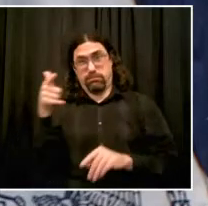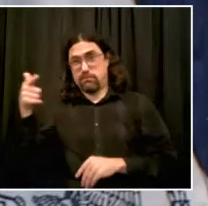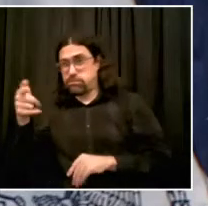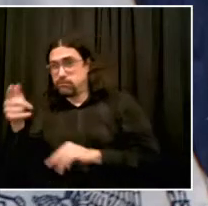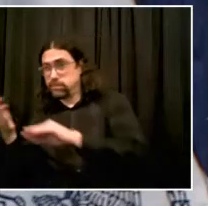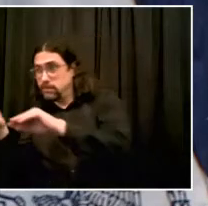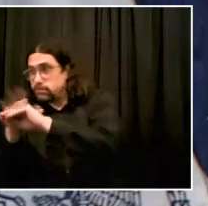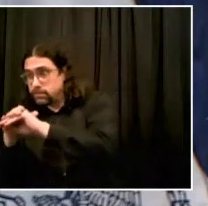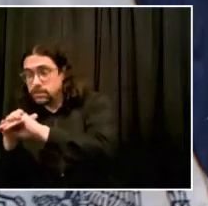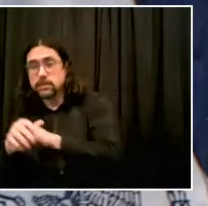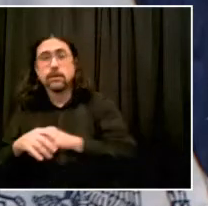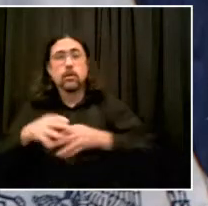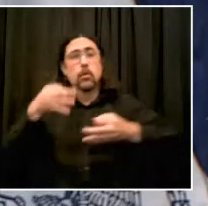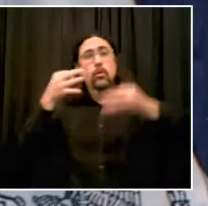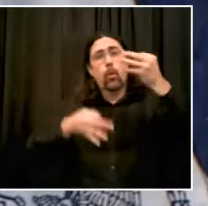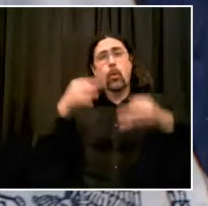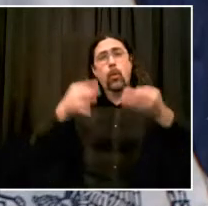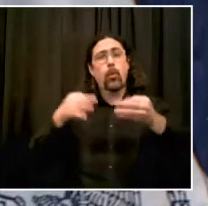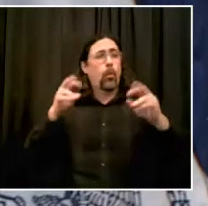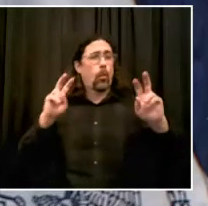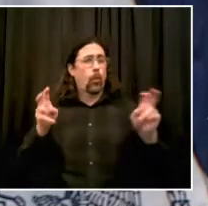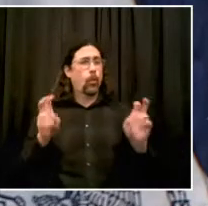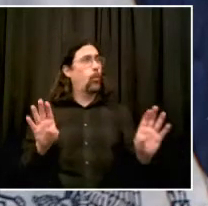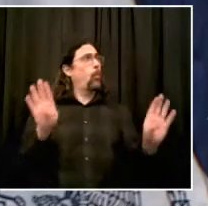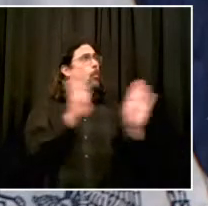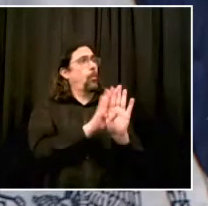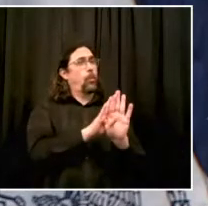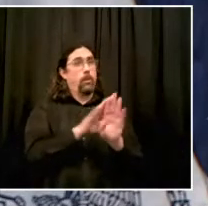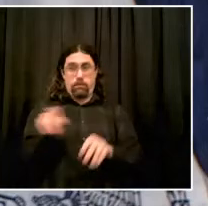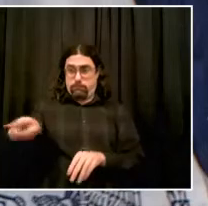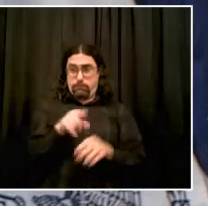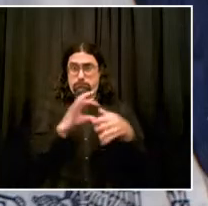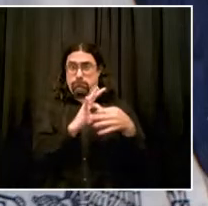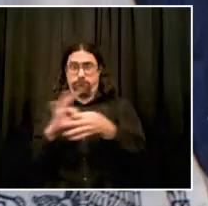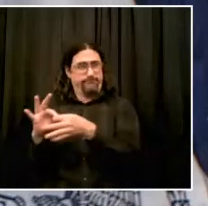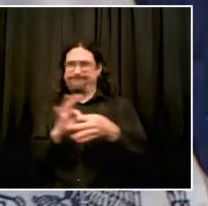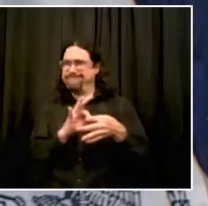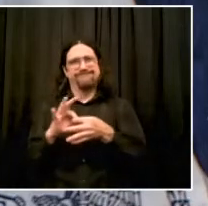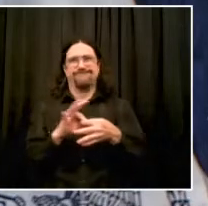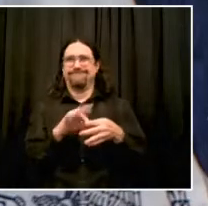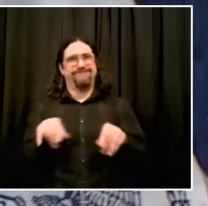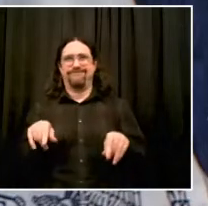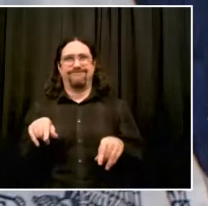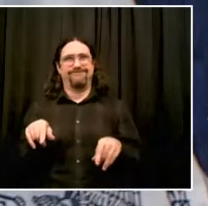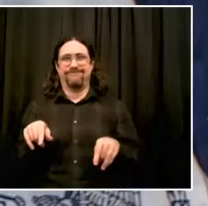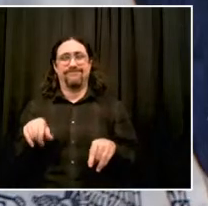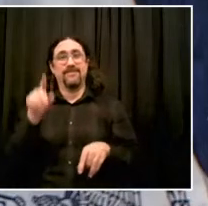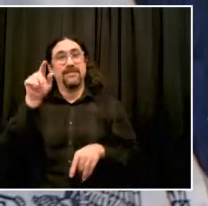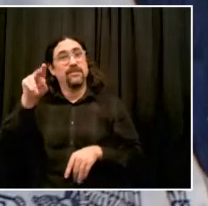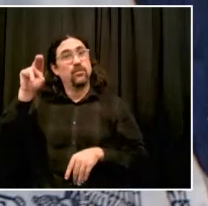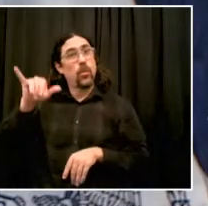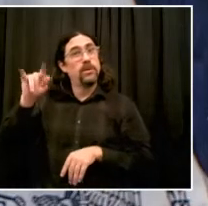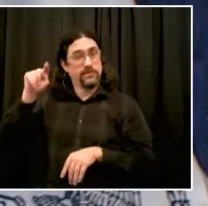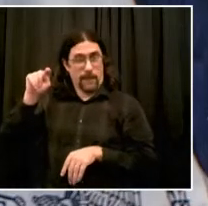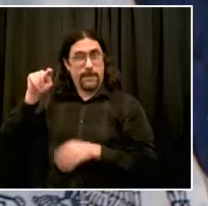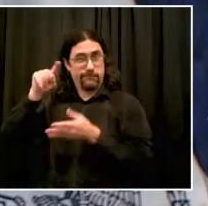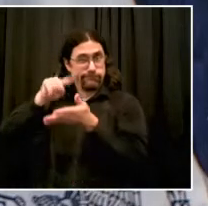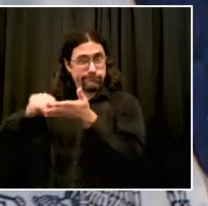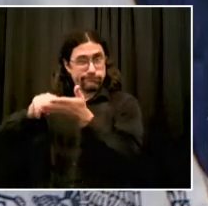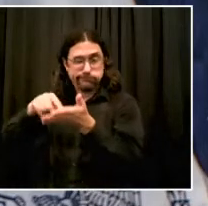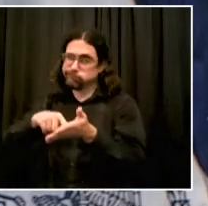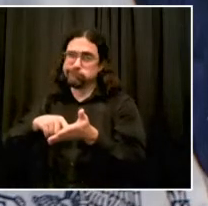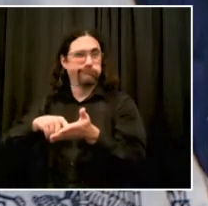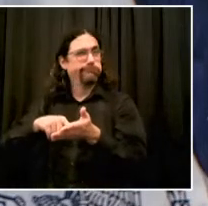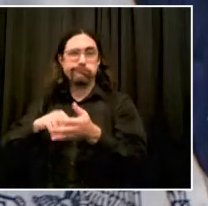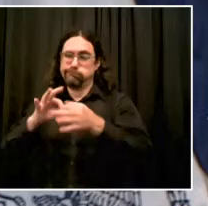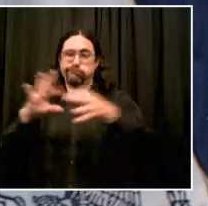It actually says that the number of arrests for gun crimes has plummeted precipitously.